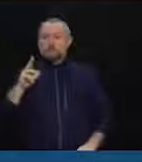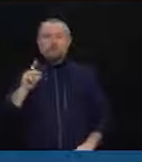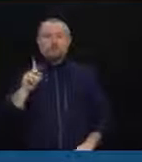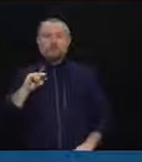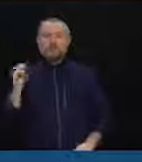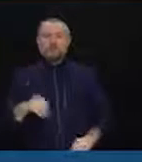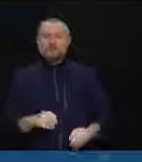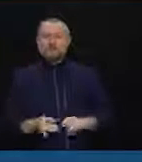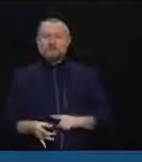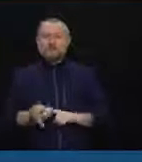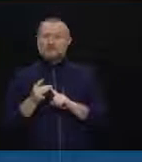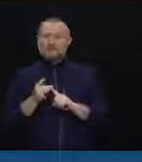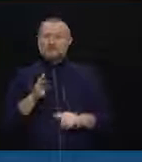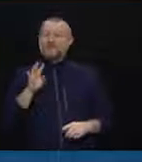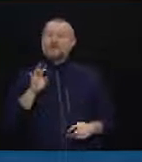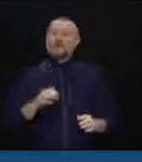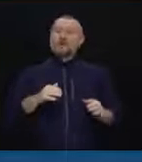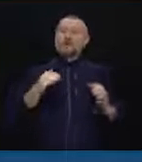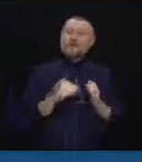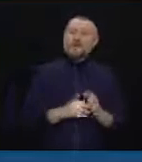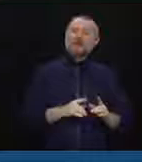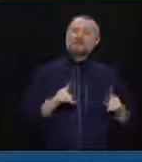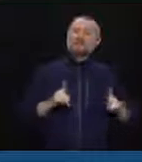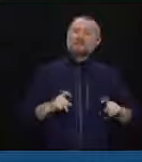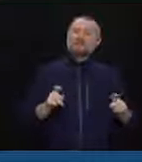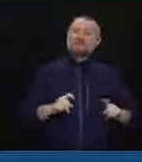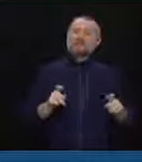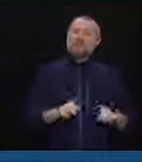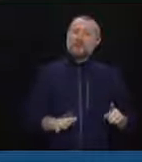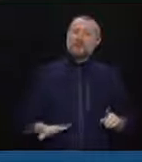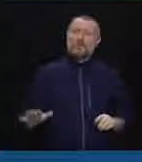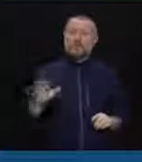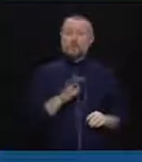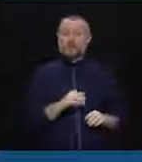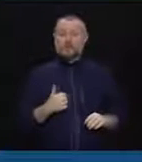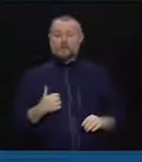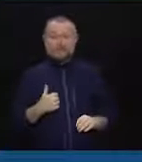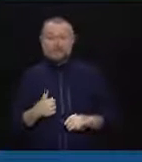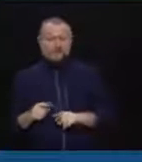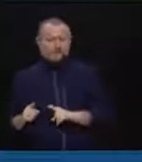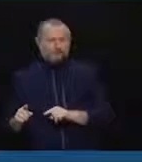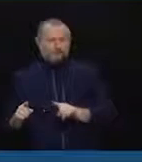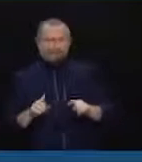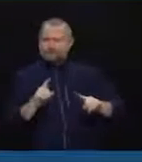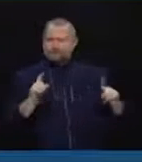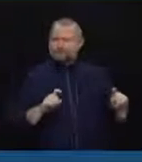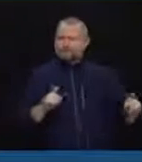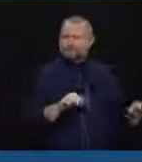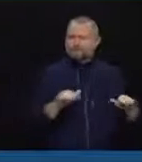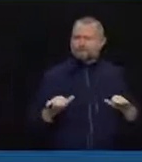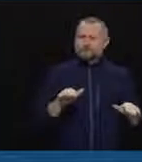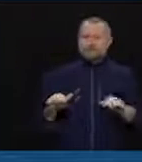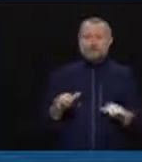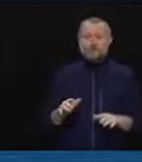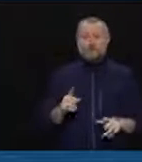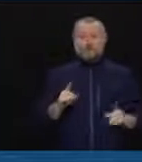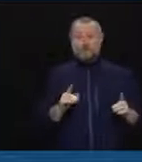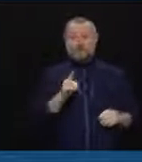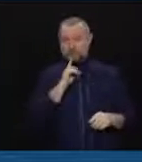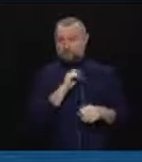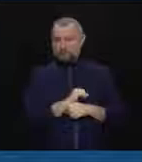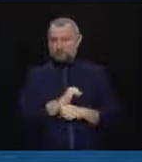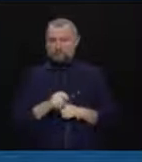being tested. We were testing everybody. I was out at testing sites from every corner of this state, and people did an extraordinary job to